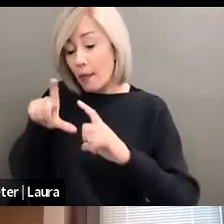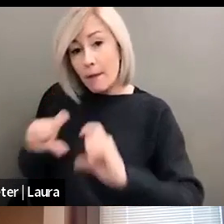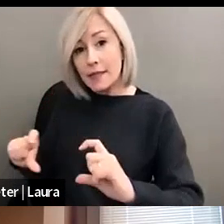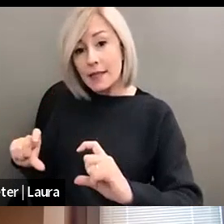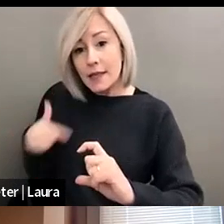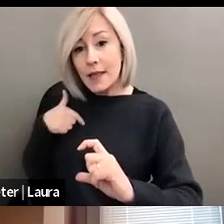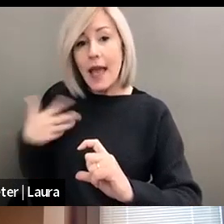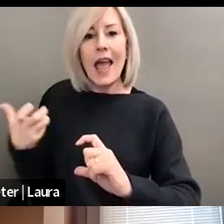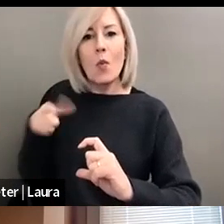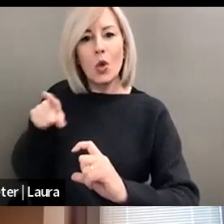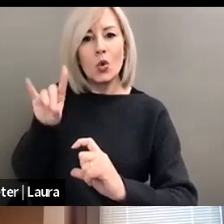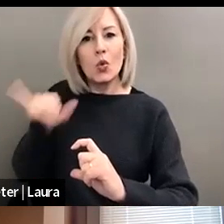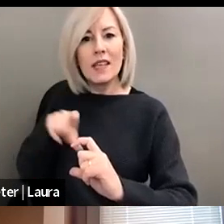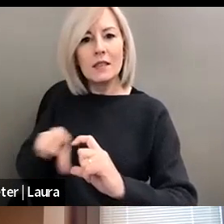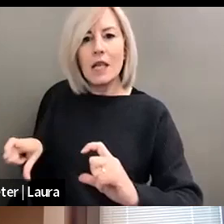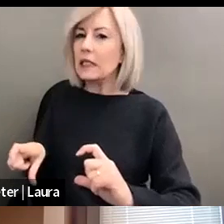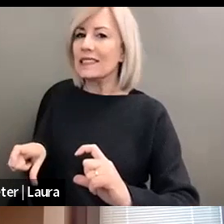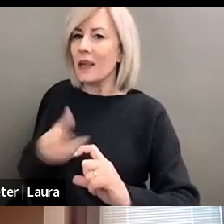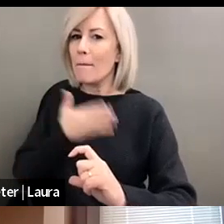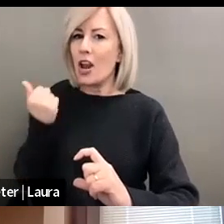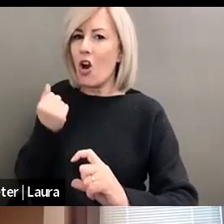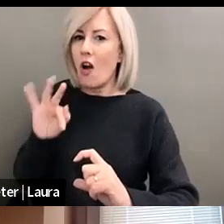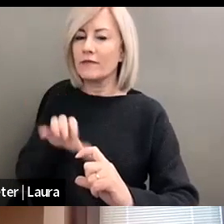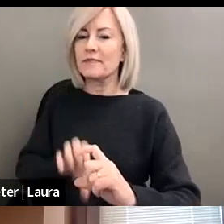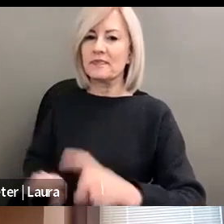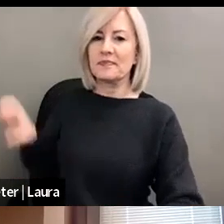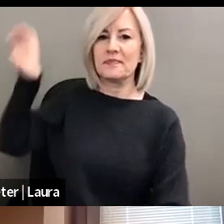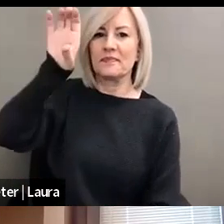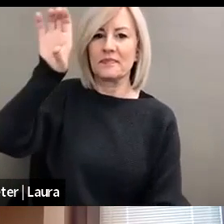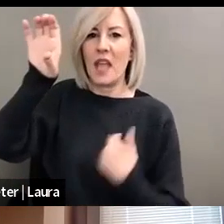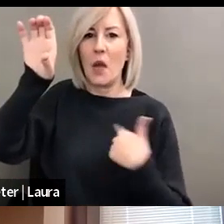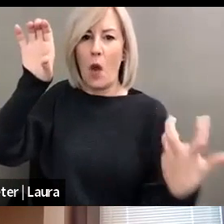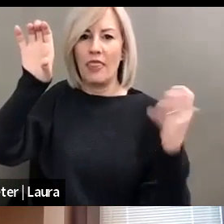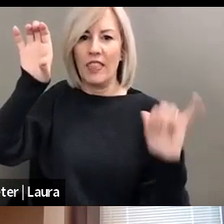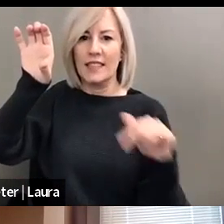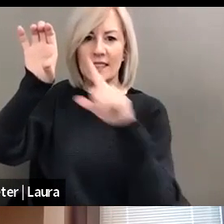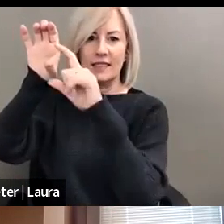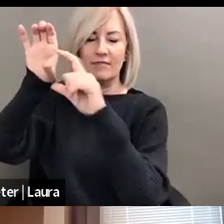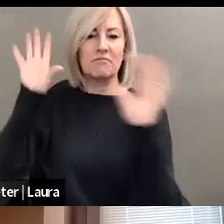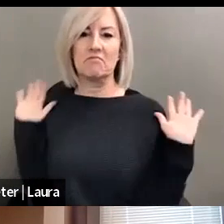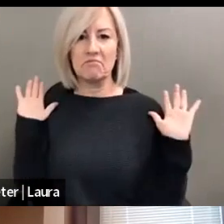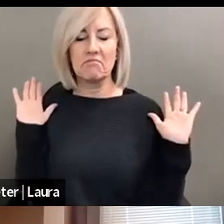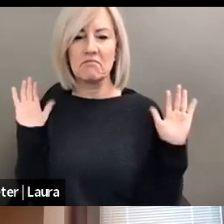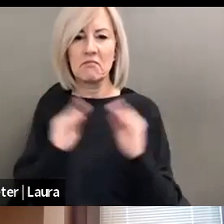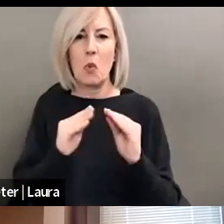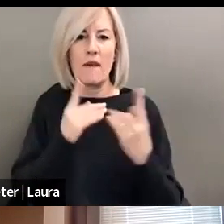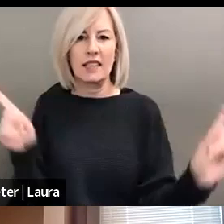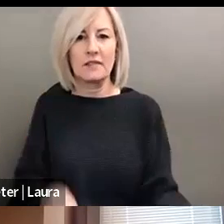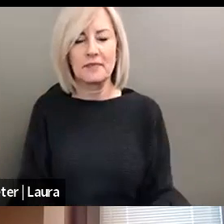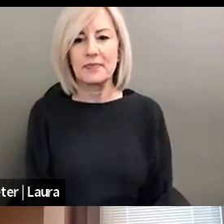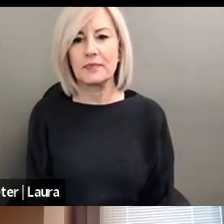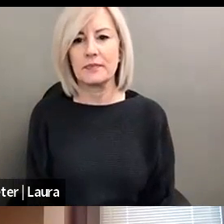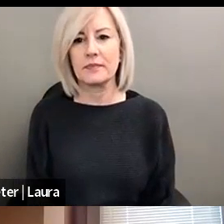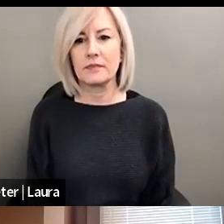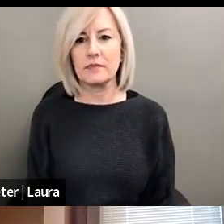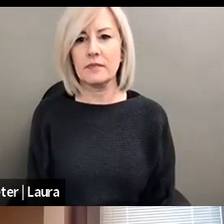and I want you to do this, you're better off just to say, I want you to do this. And it's just as effective. So thank you. Well, and